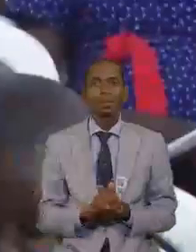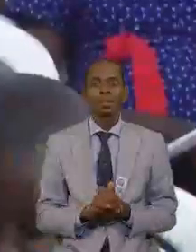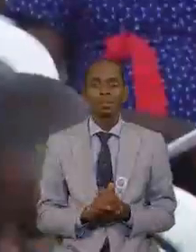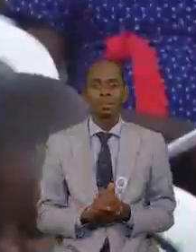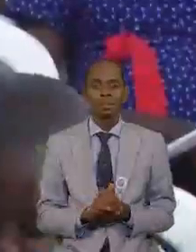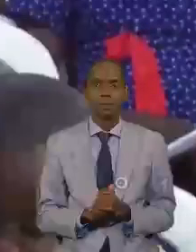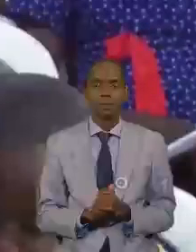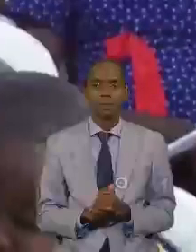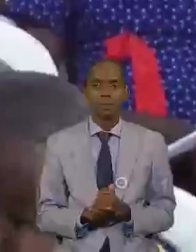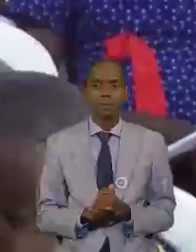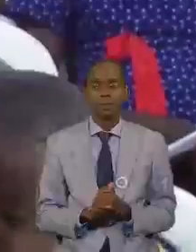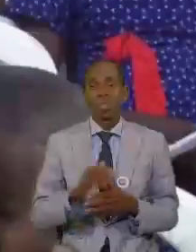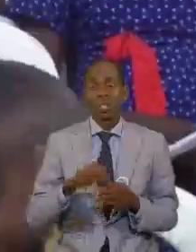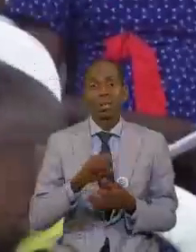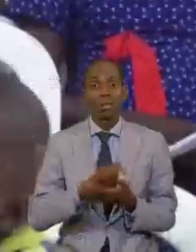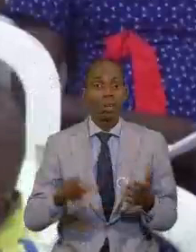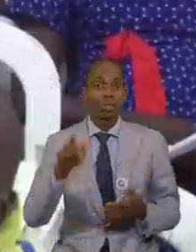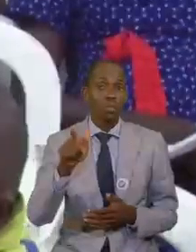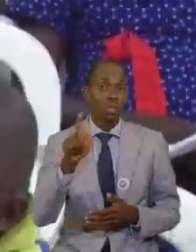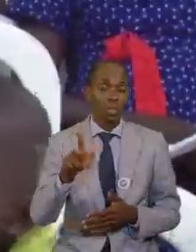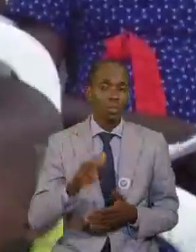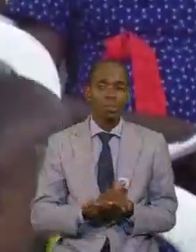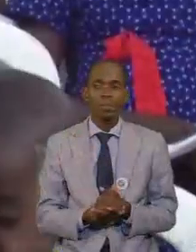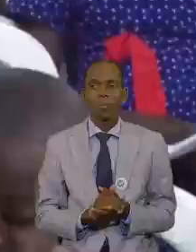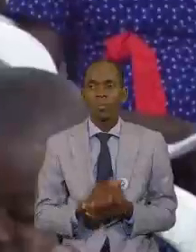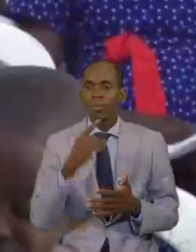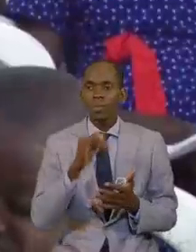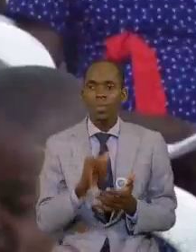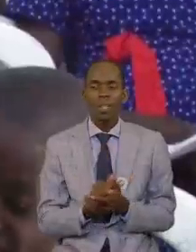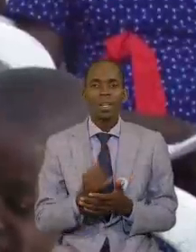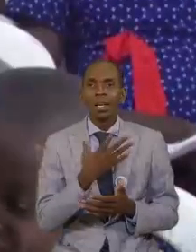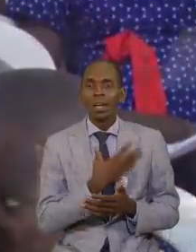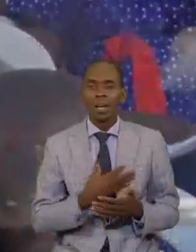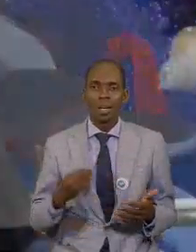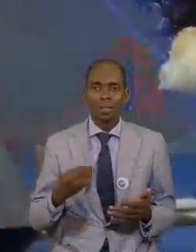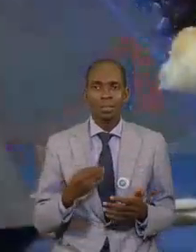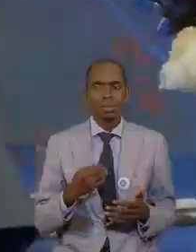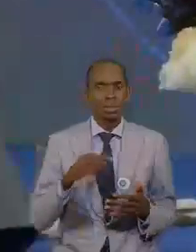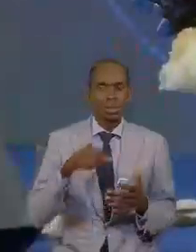And in verse 23, it says, and this is his commandment,